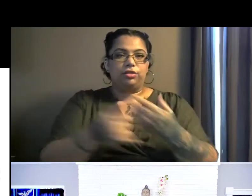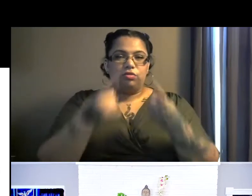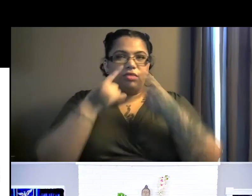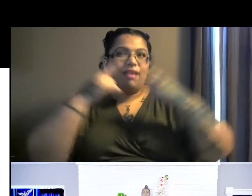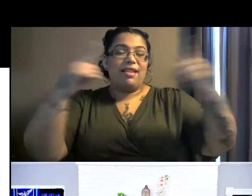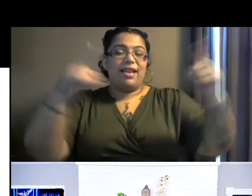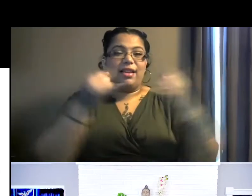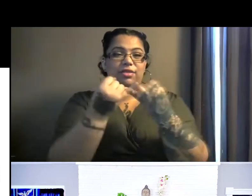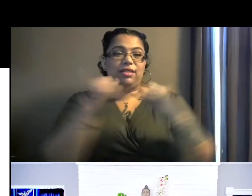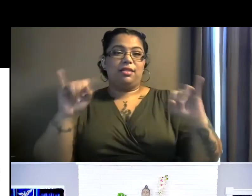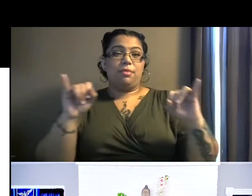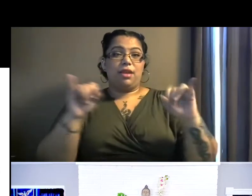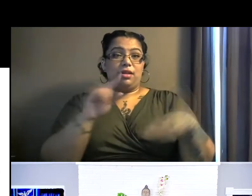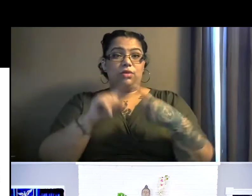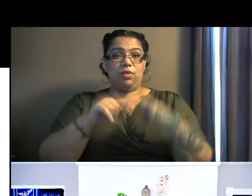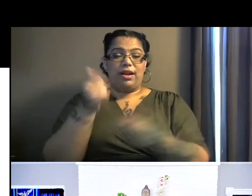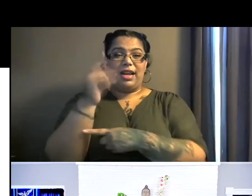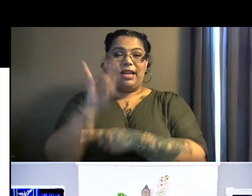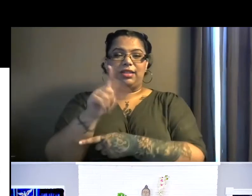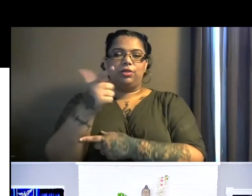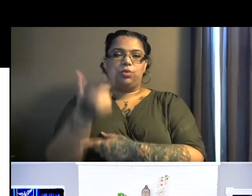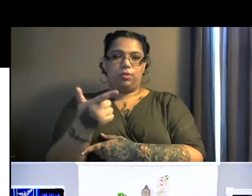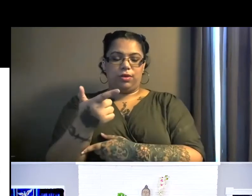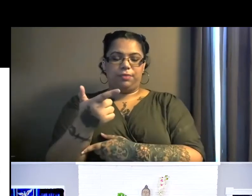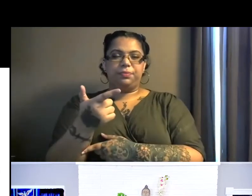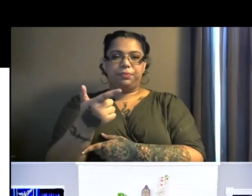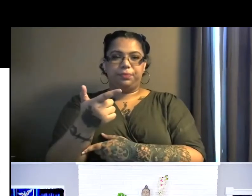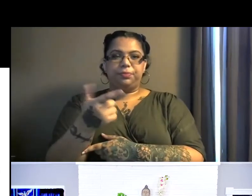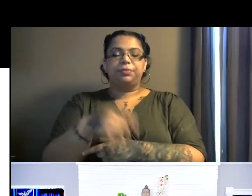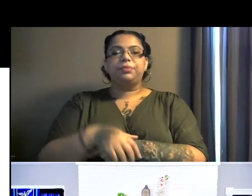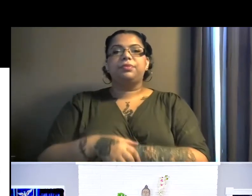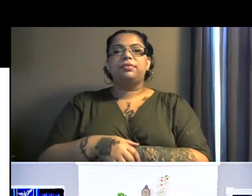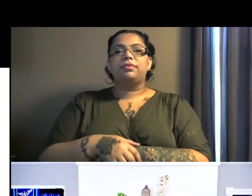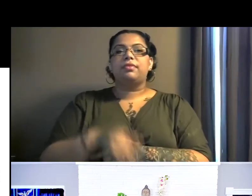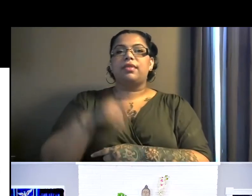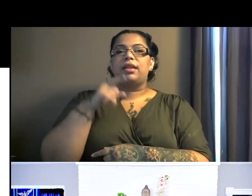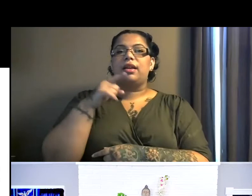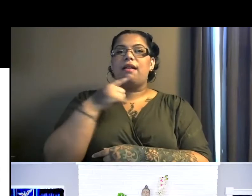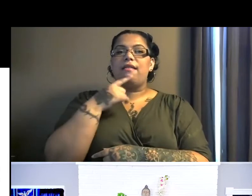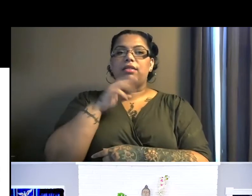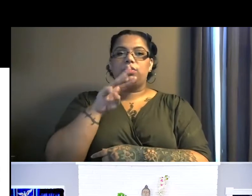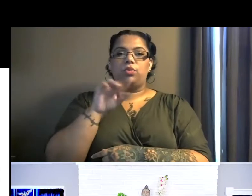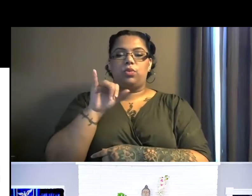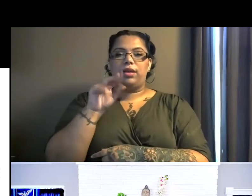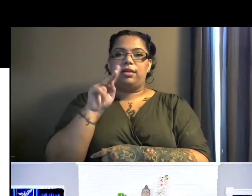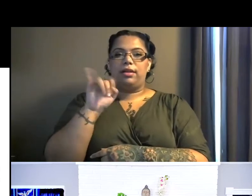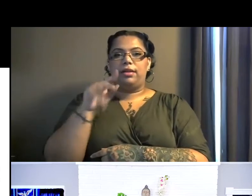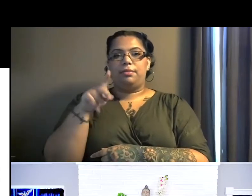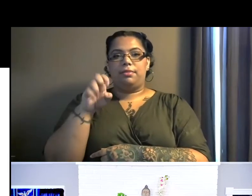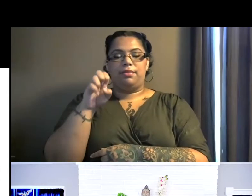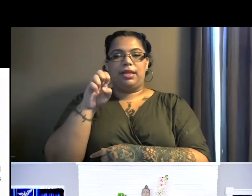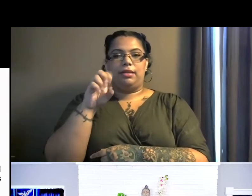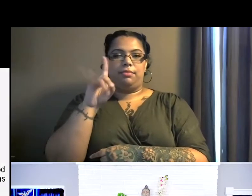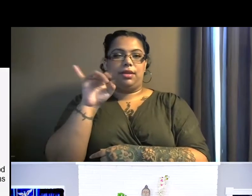in 1821, and this is according to Wikipedia.